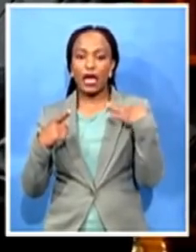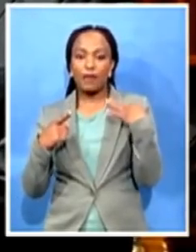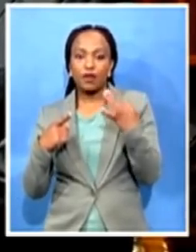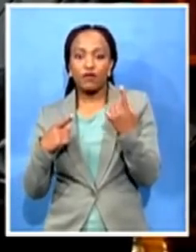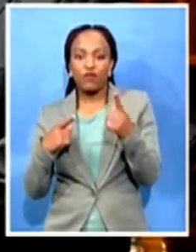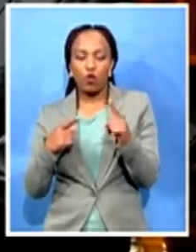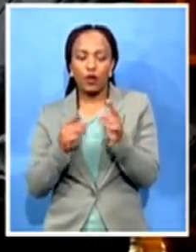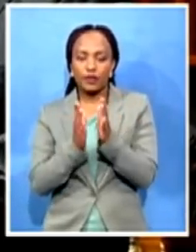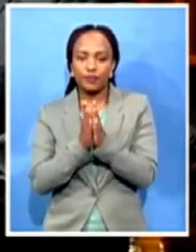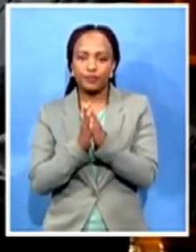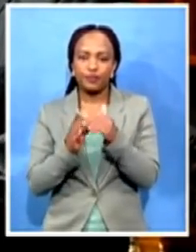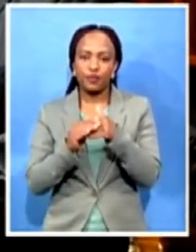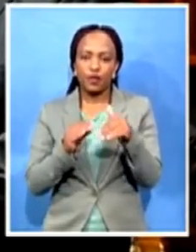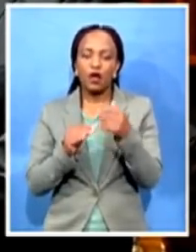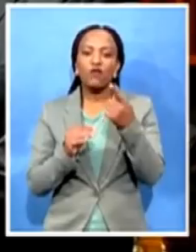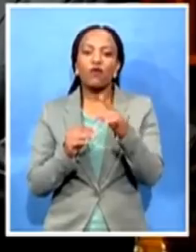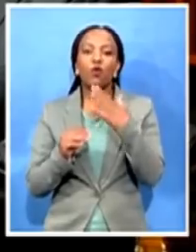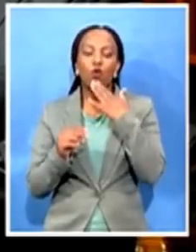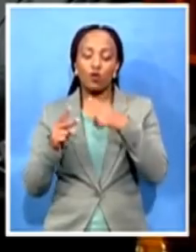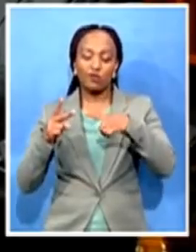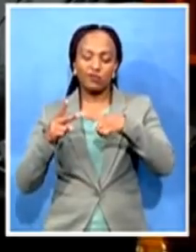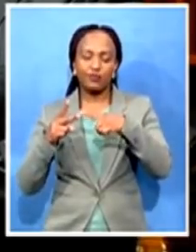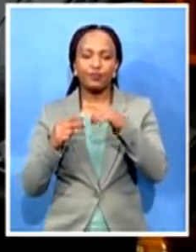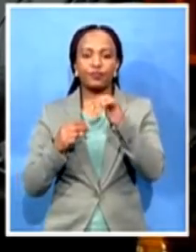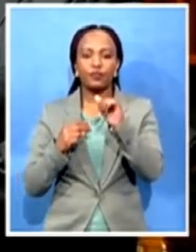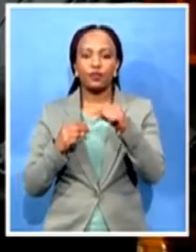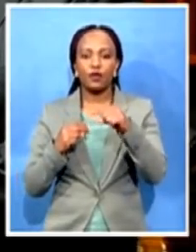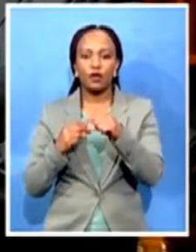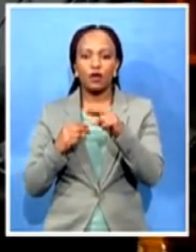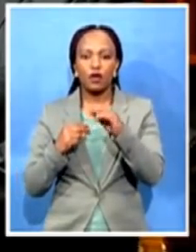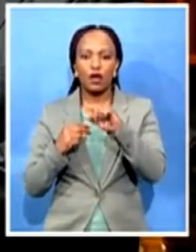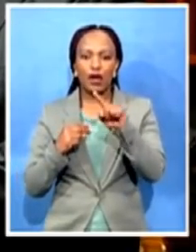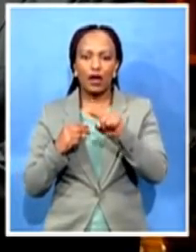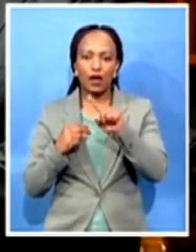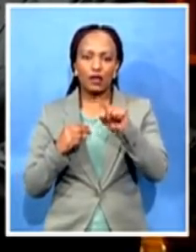It doesn't require your attendance at this stage.